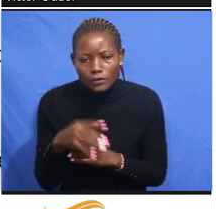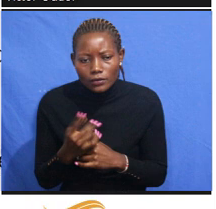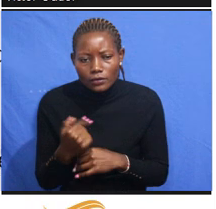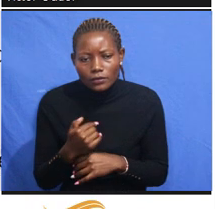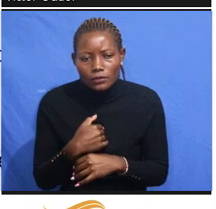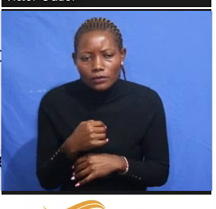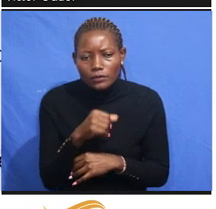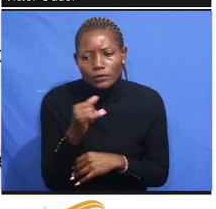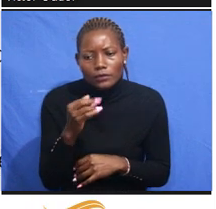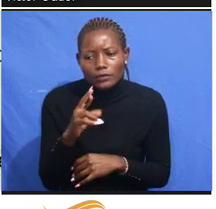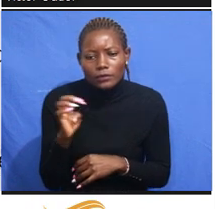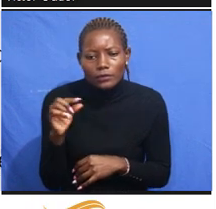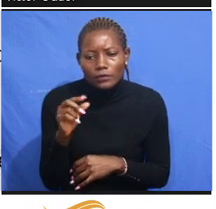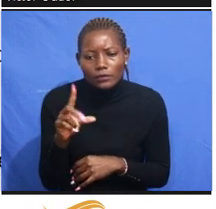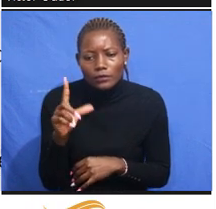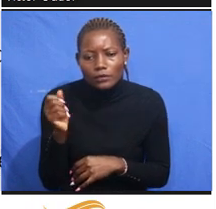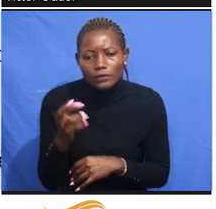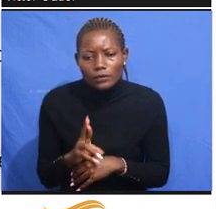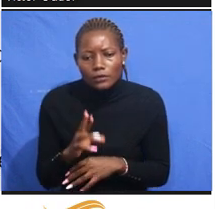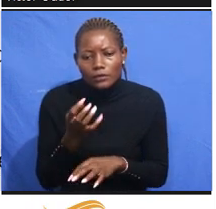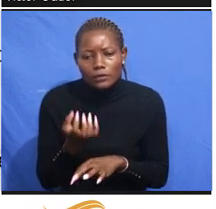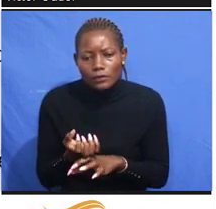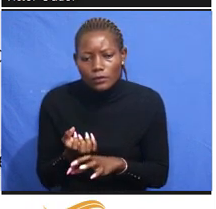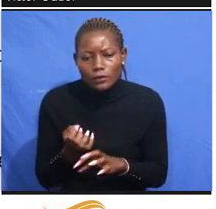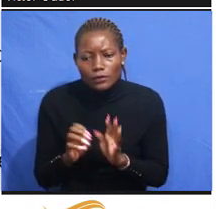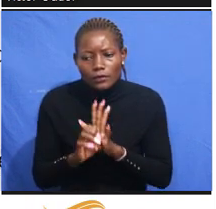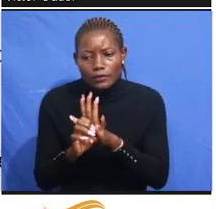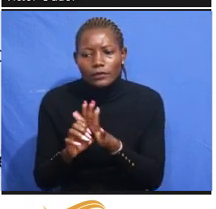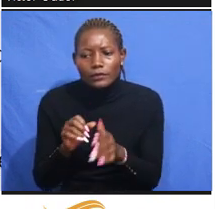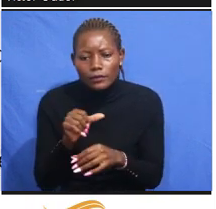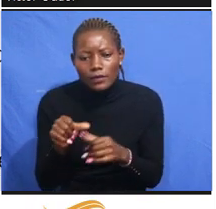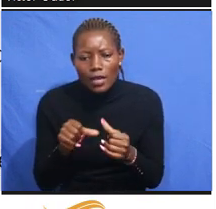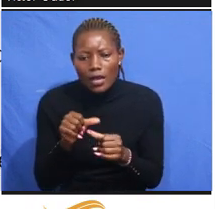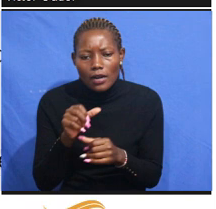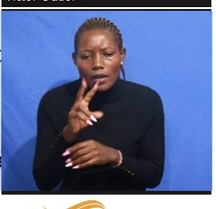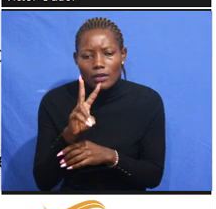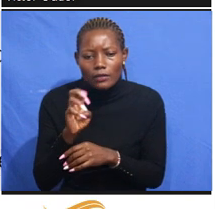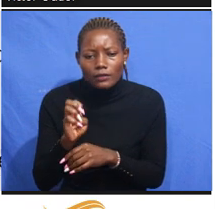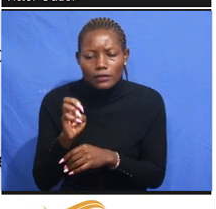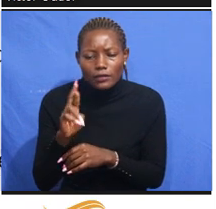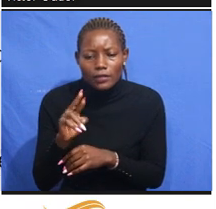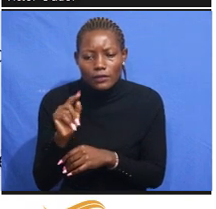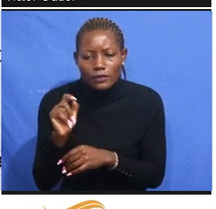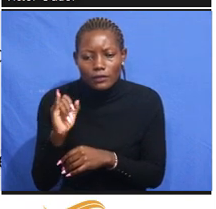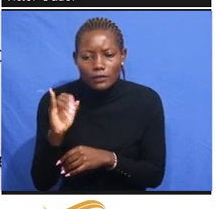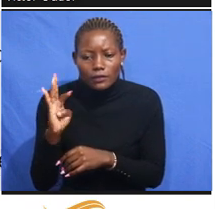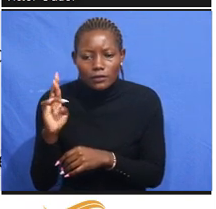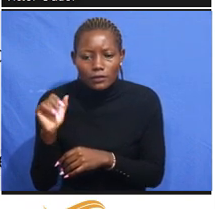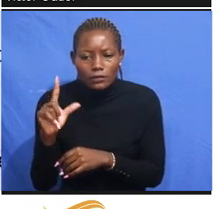bones mainly are there, for example, around the vertebral column and all that, where you have